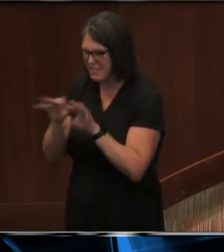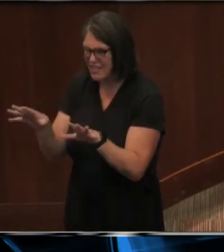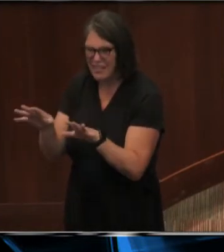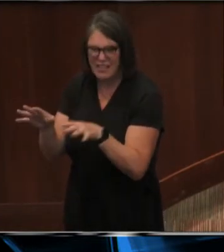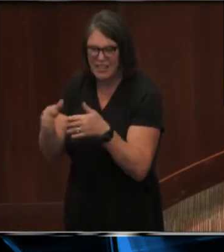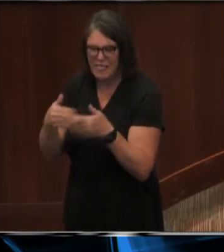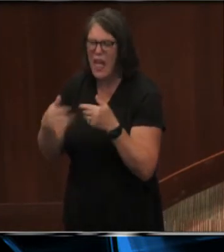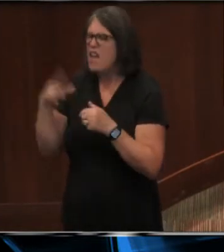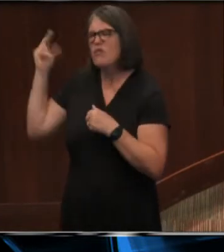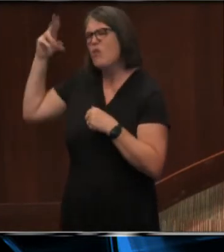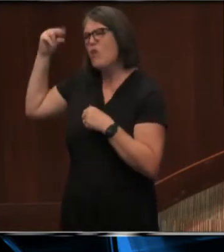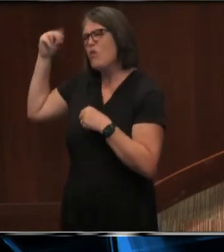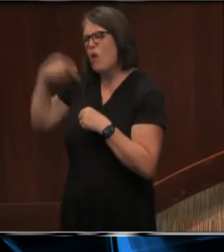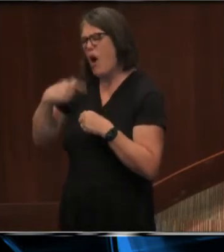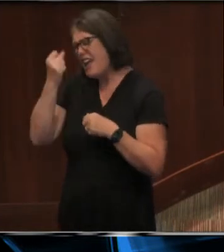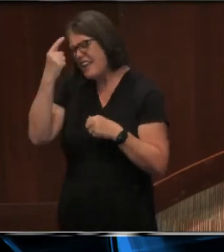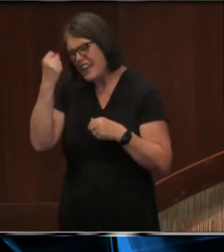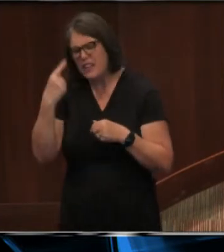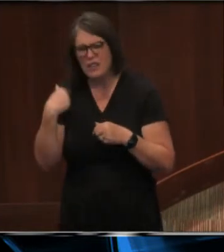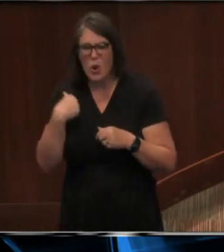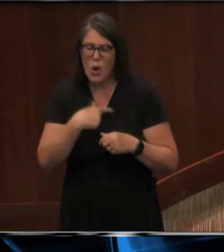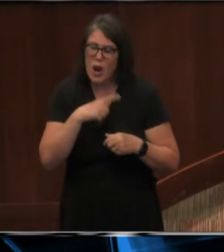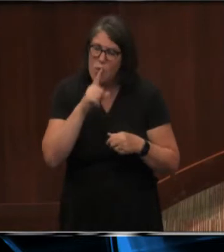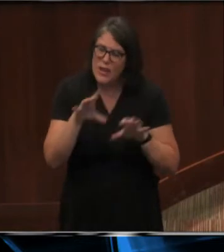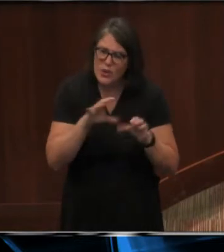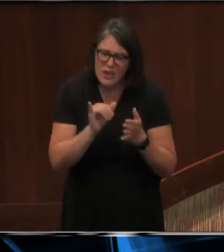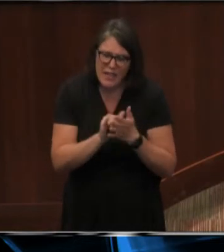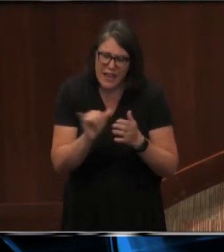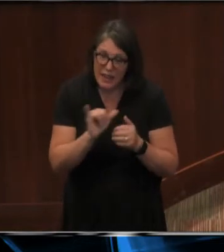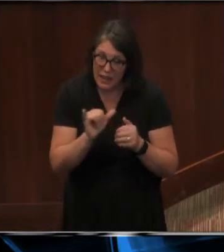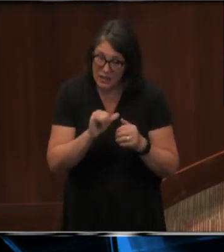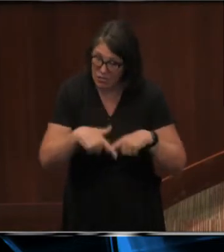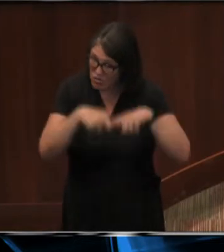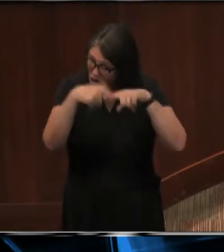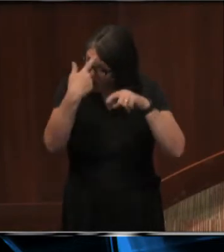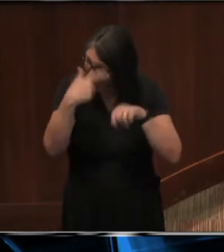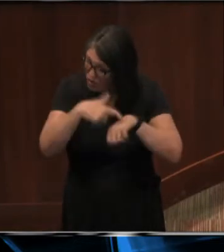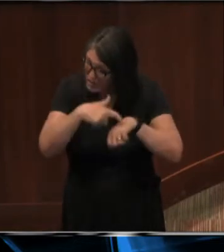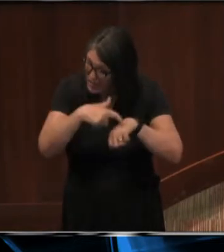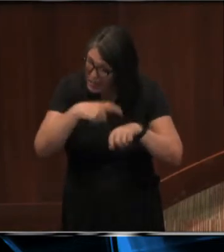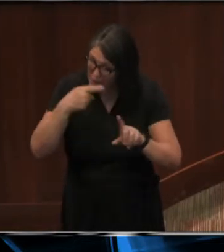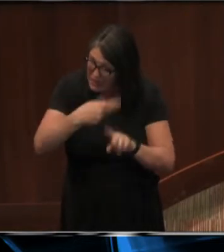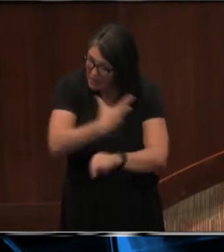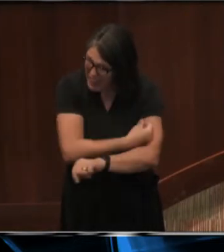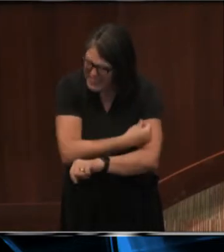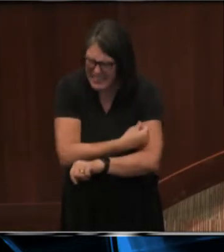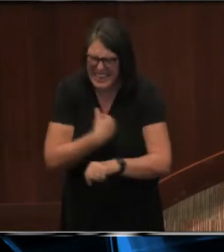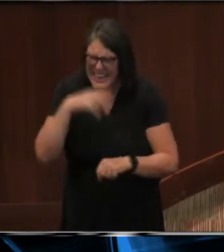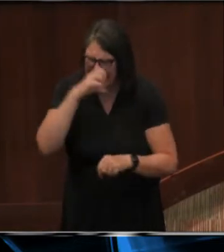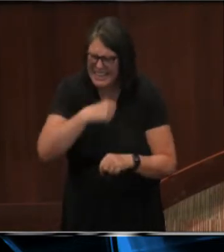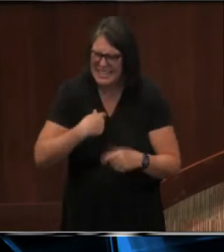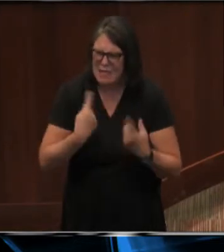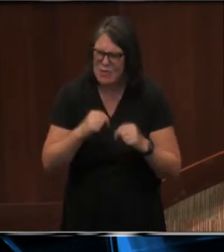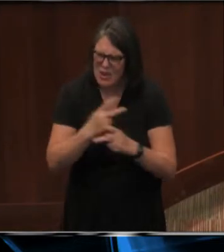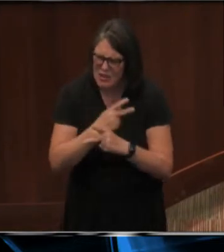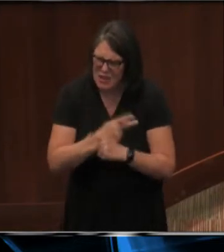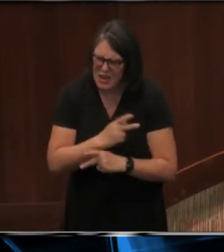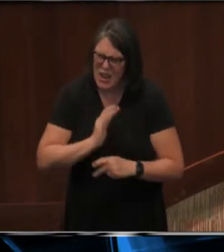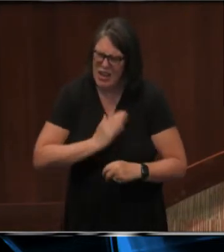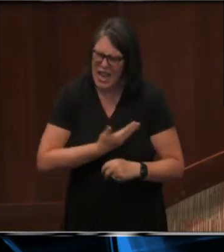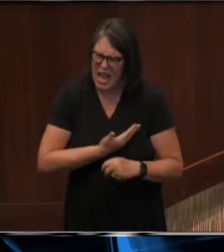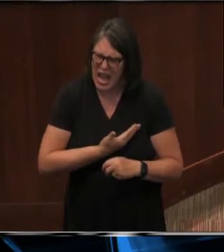that I'm... No, I get it. And so are we doing that to stall for time until we have a vaccine? I mean, I guess what I'm trying to figure out is what